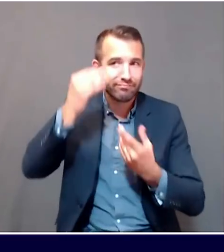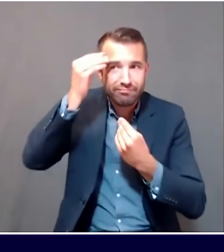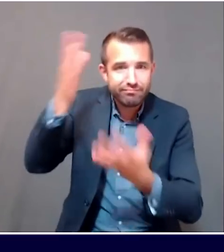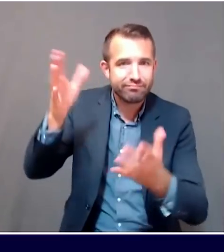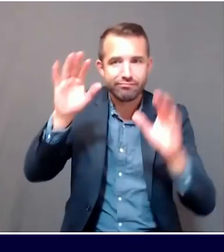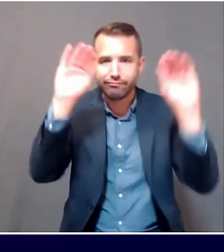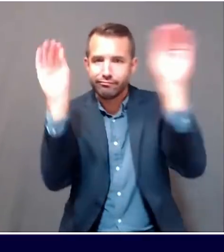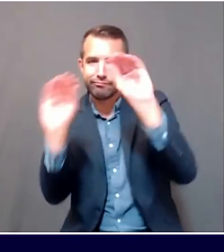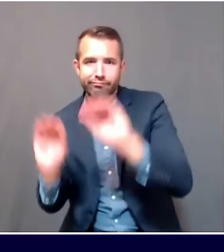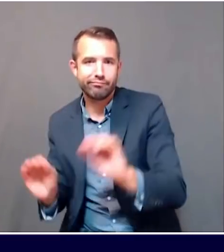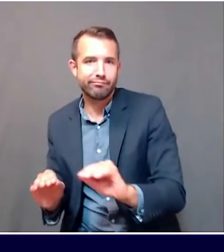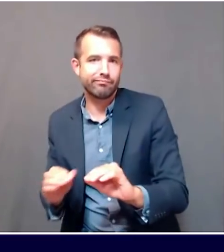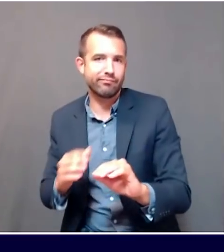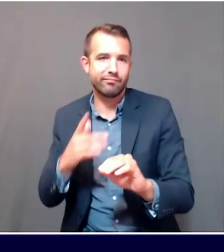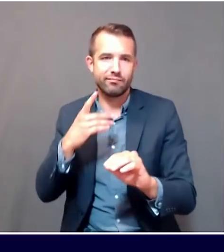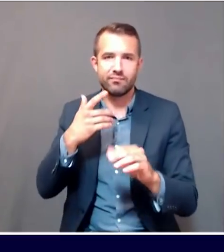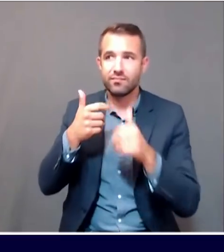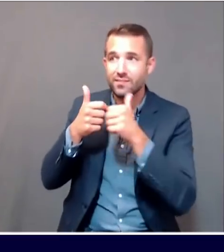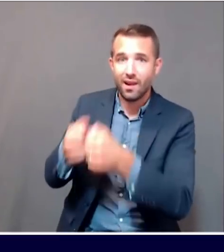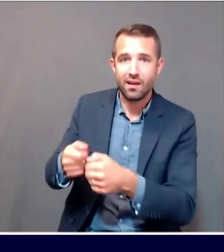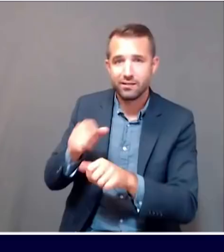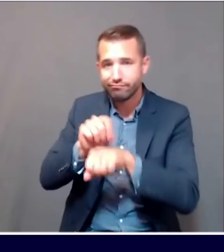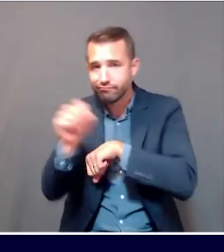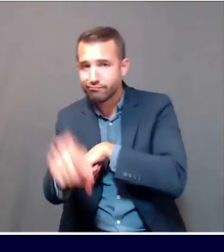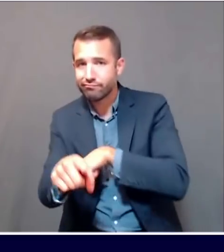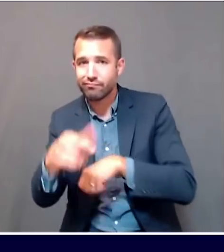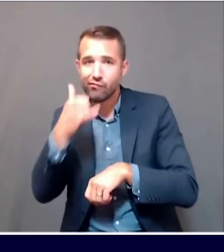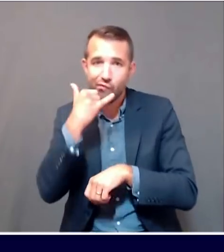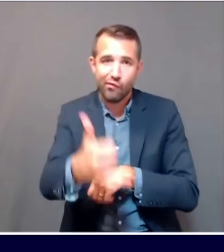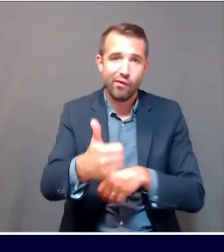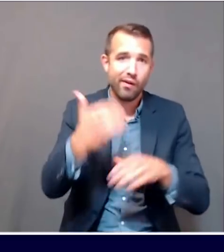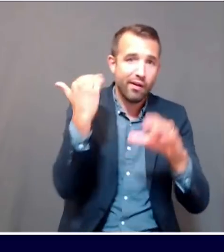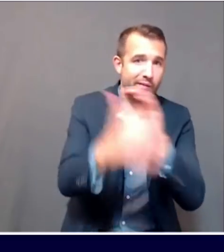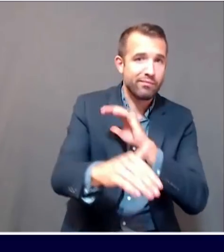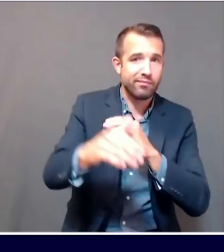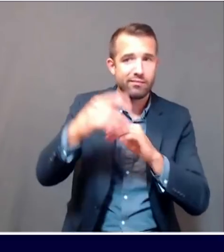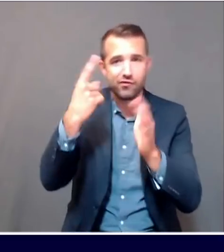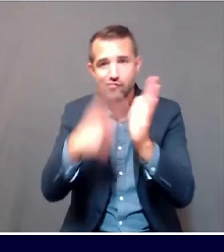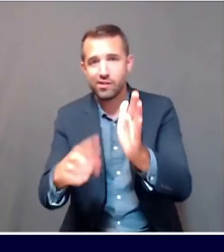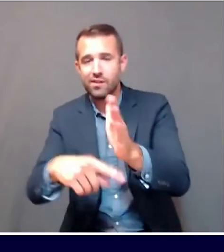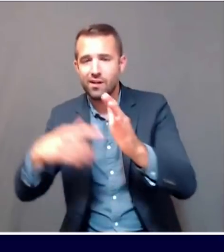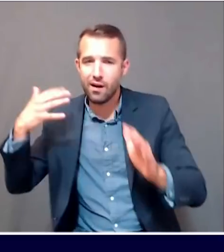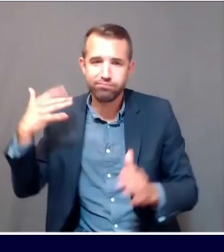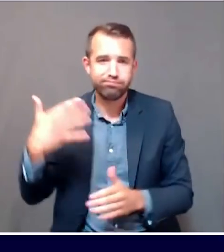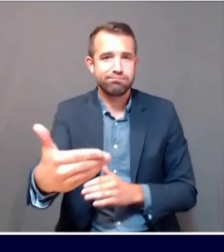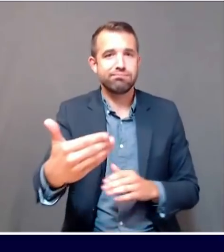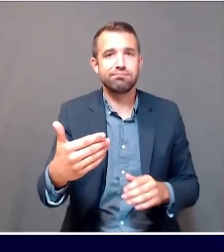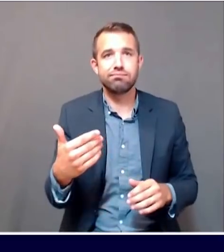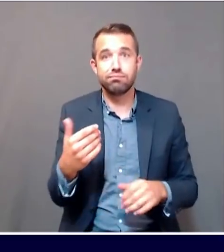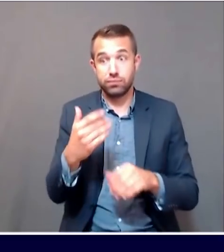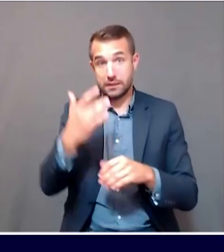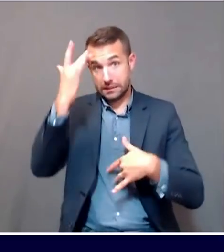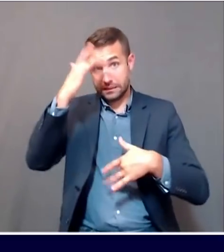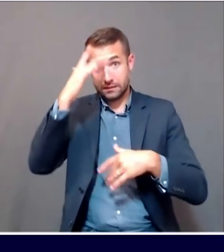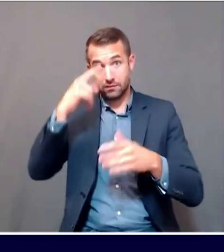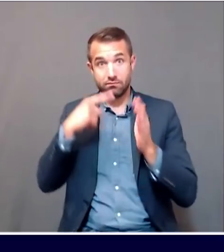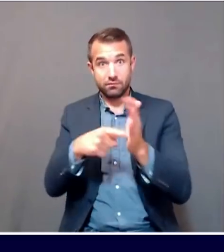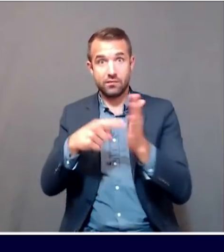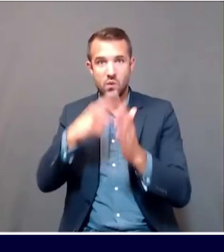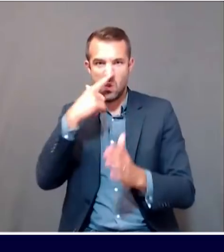text message, a phone call, or an email to check in on them and see how they're doing. If they've got symptoms, then they can be arranged for